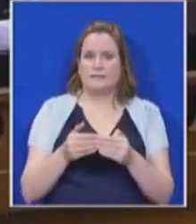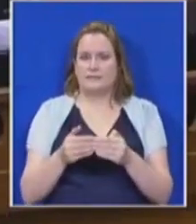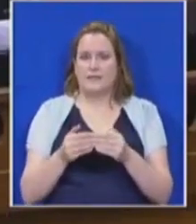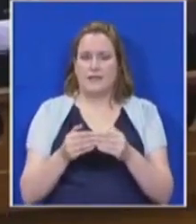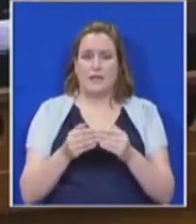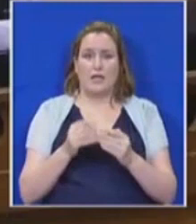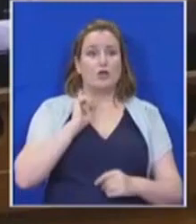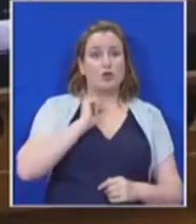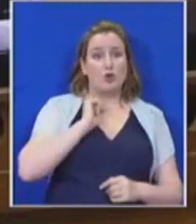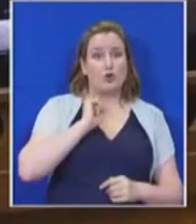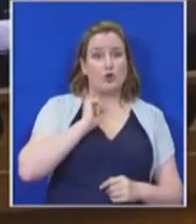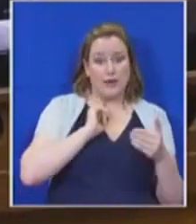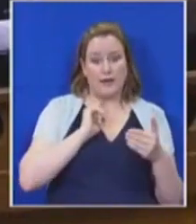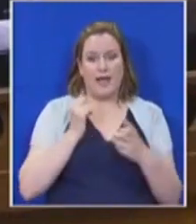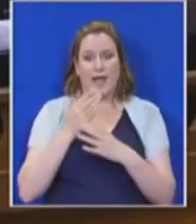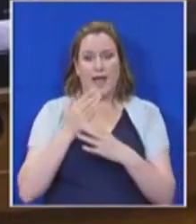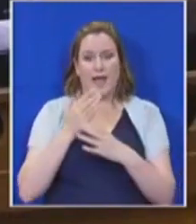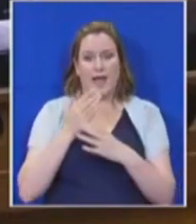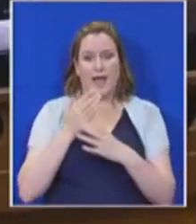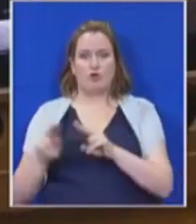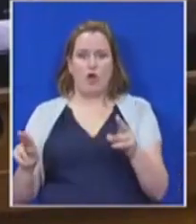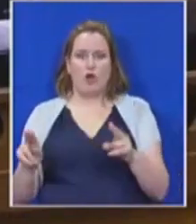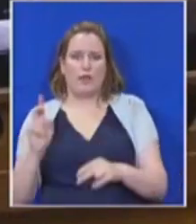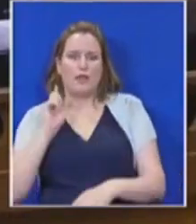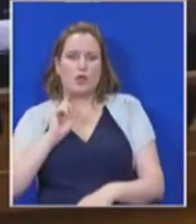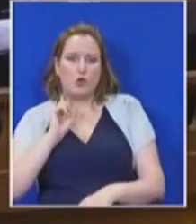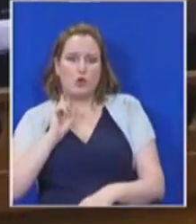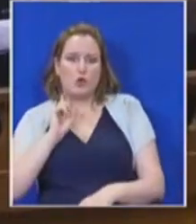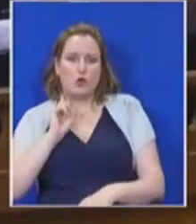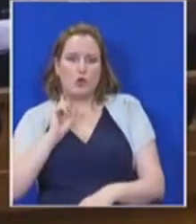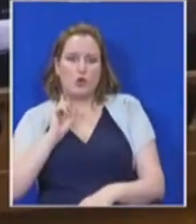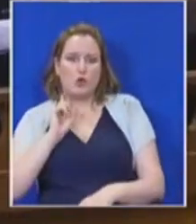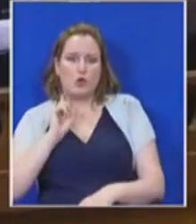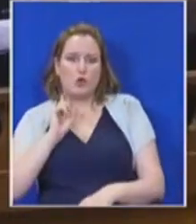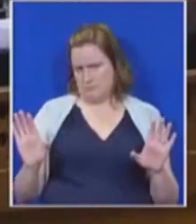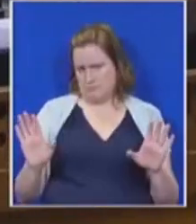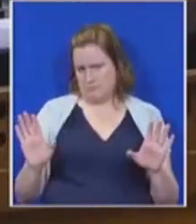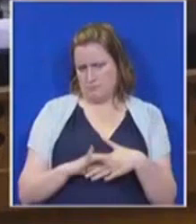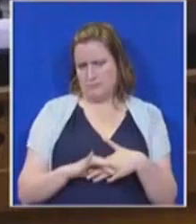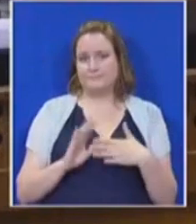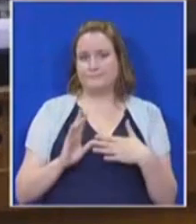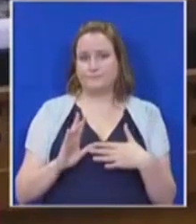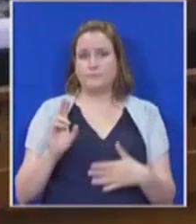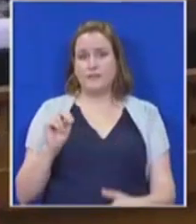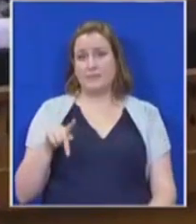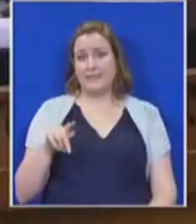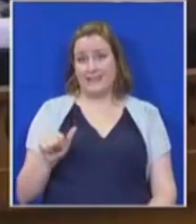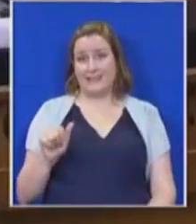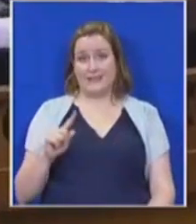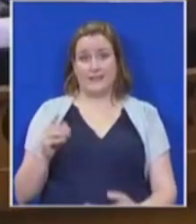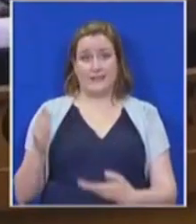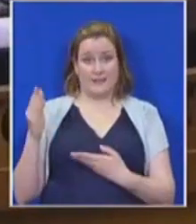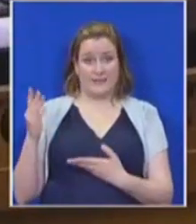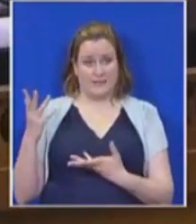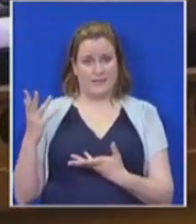against non-Europeans. And that is a law that is being utilized by the National Prosecutions Authority now